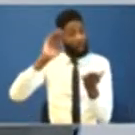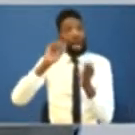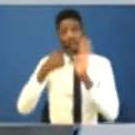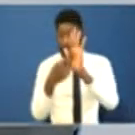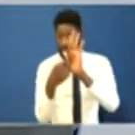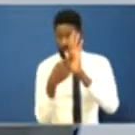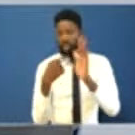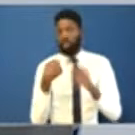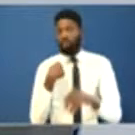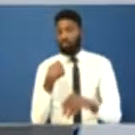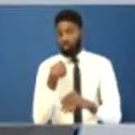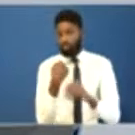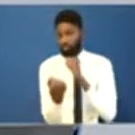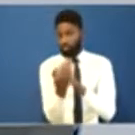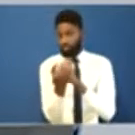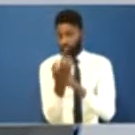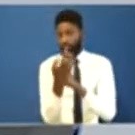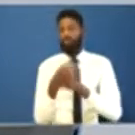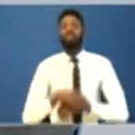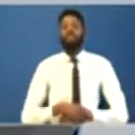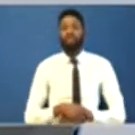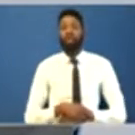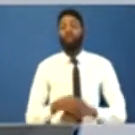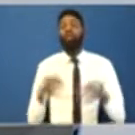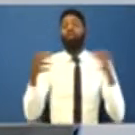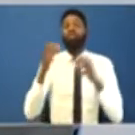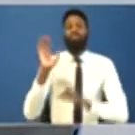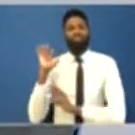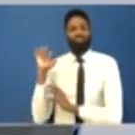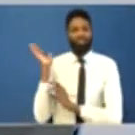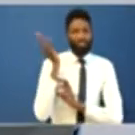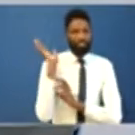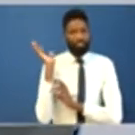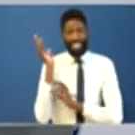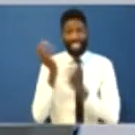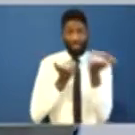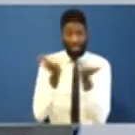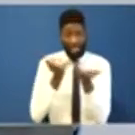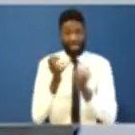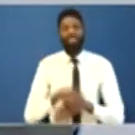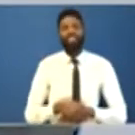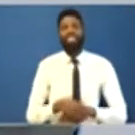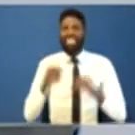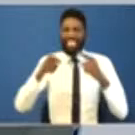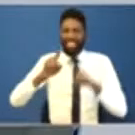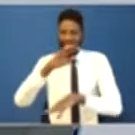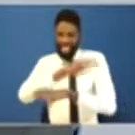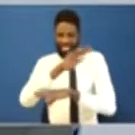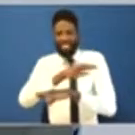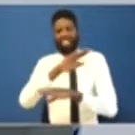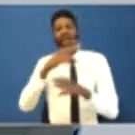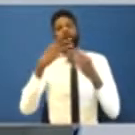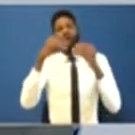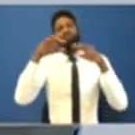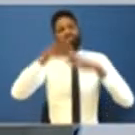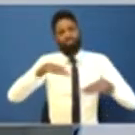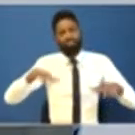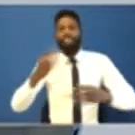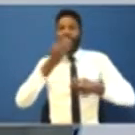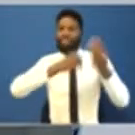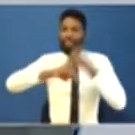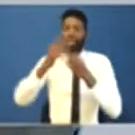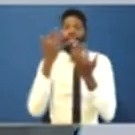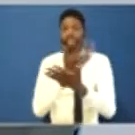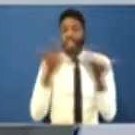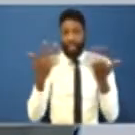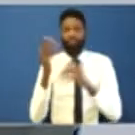an example of the hawkers the hawkers they go in the evening to do the hooking business so when